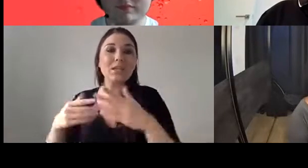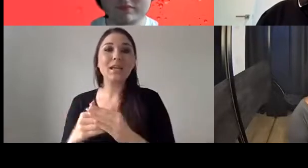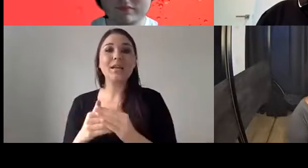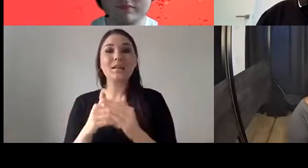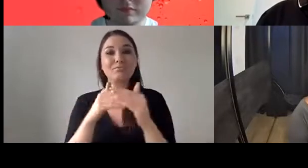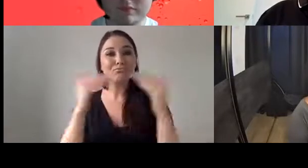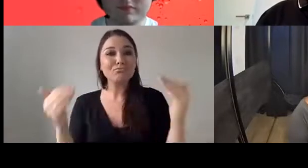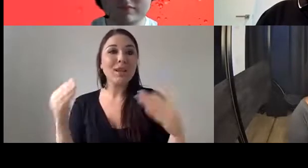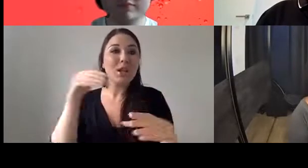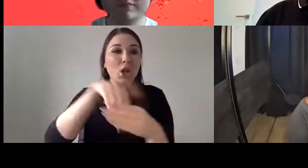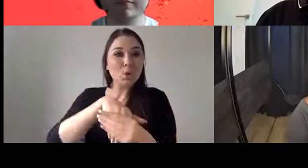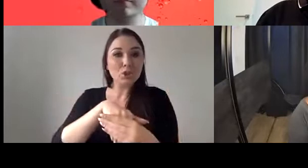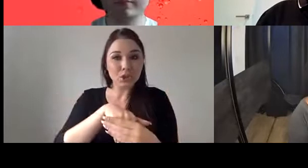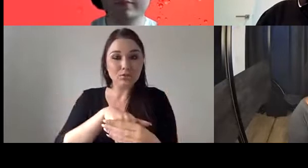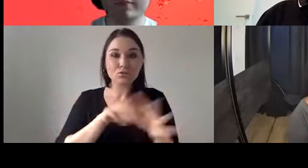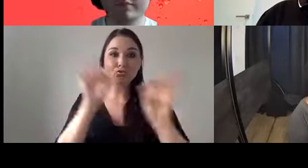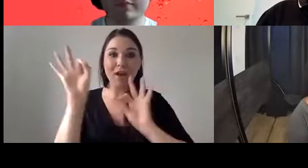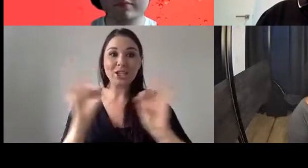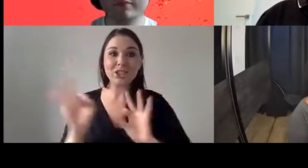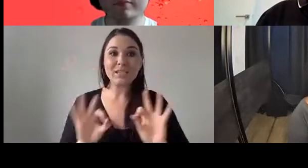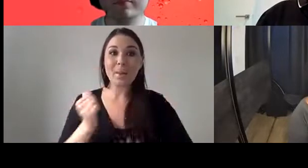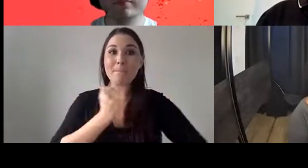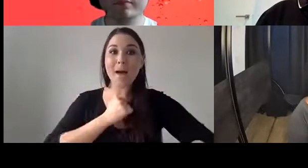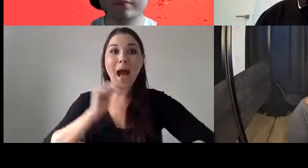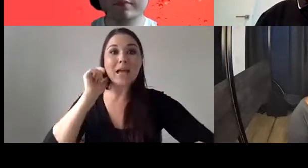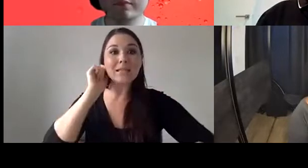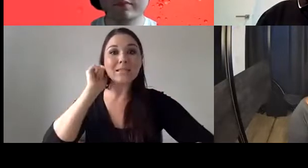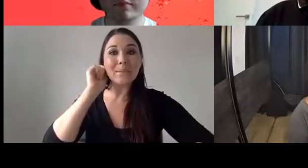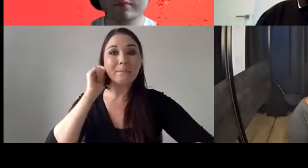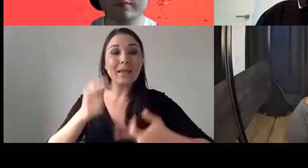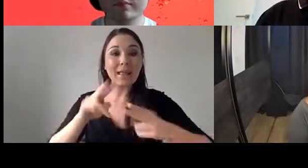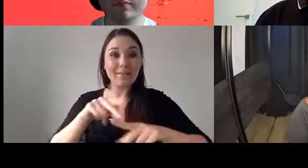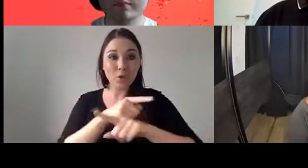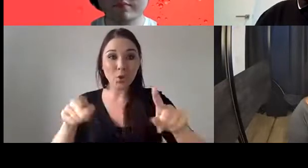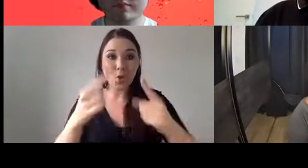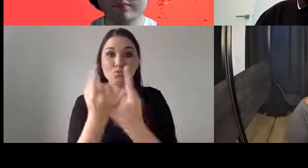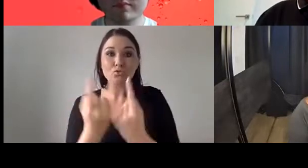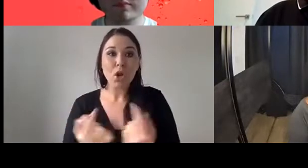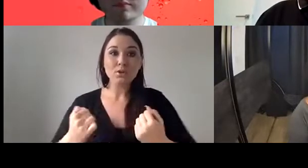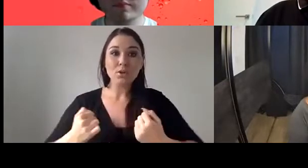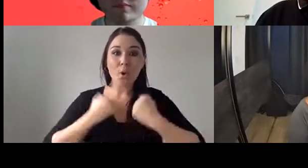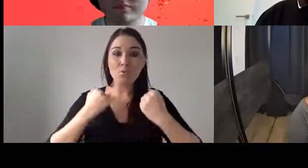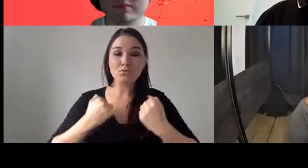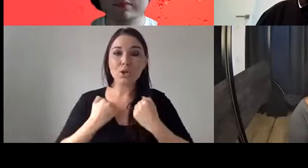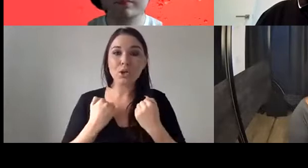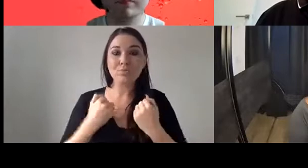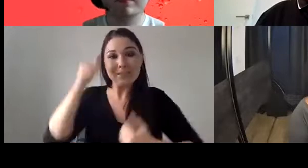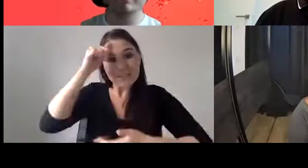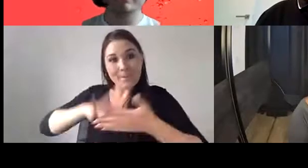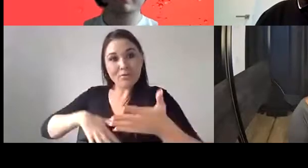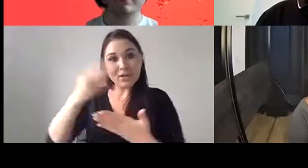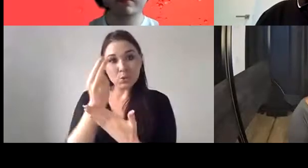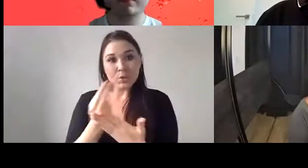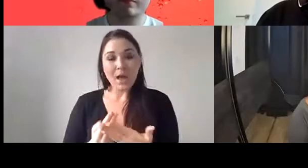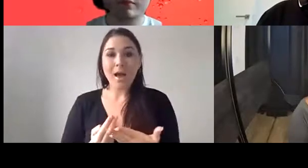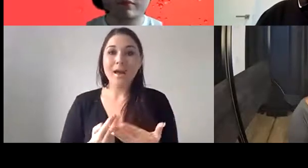top accessibility tip would be that if you are a product owner, head of user experience and design, an